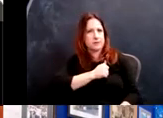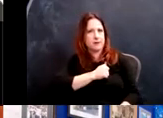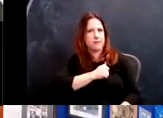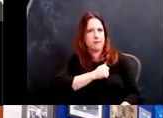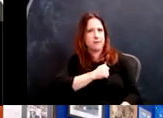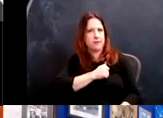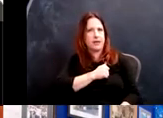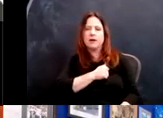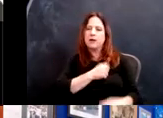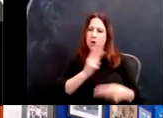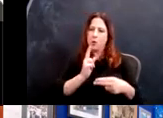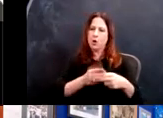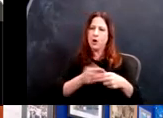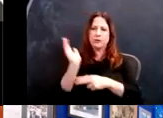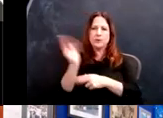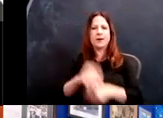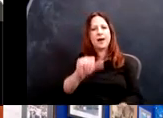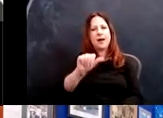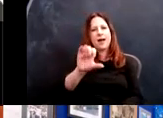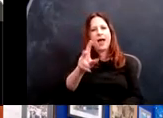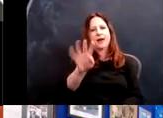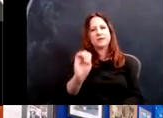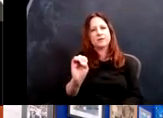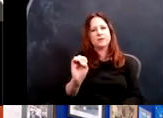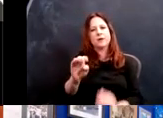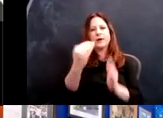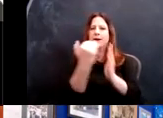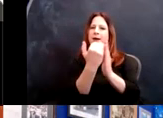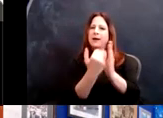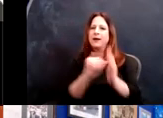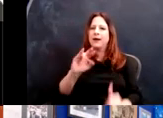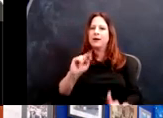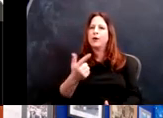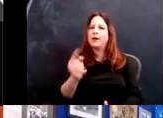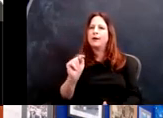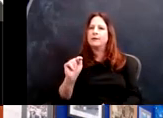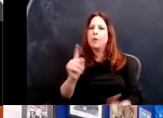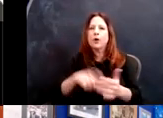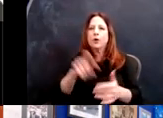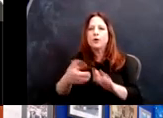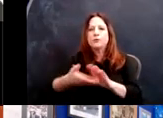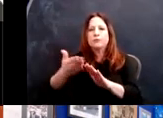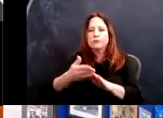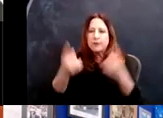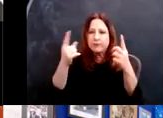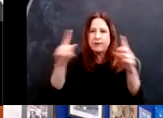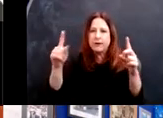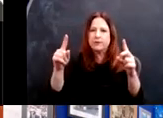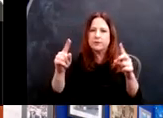active ingredient, and I stumbled over it for a little while about what is the active ingredient of a recovery community